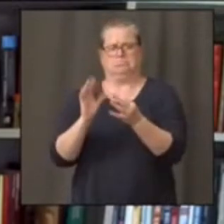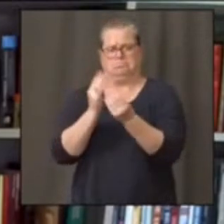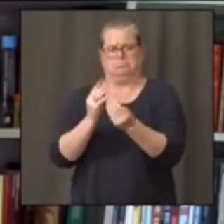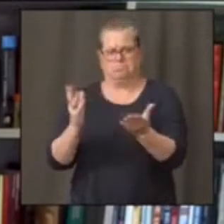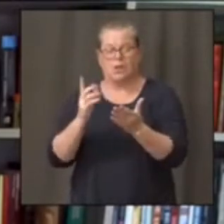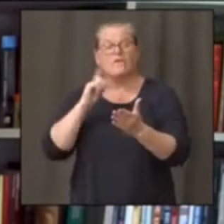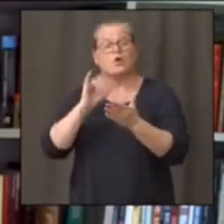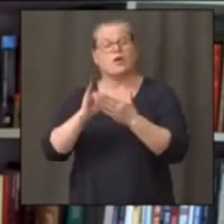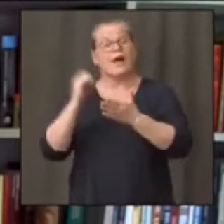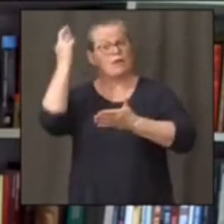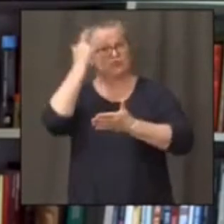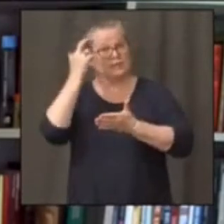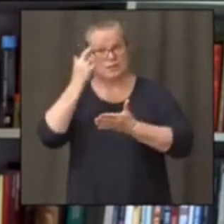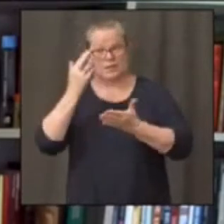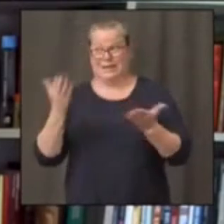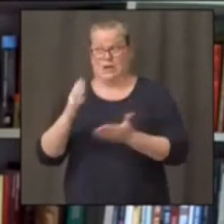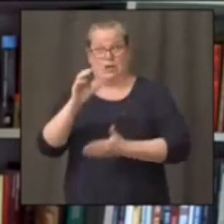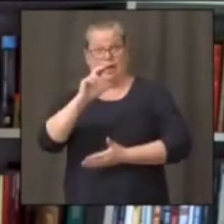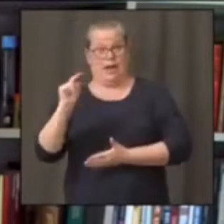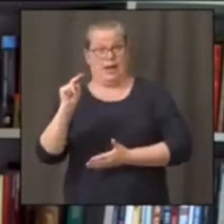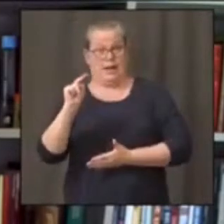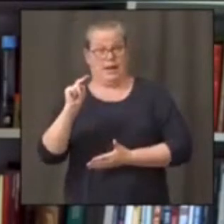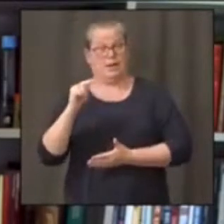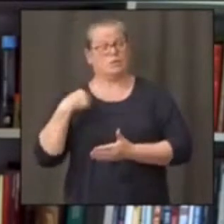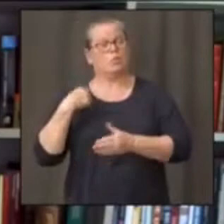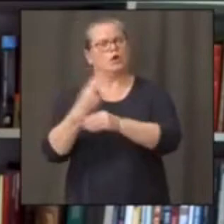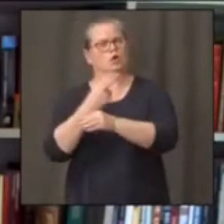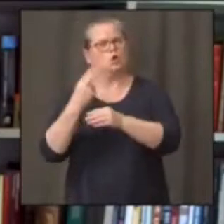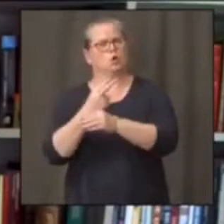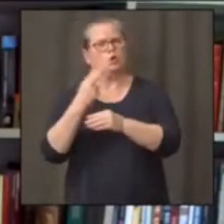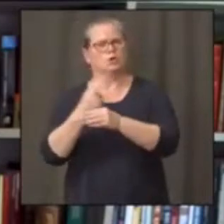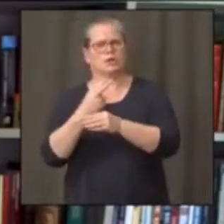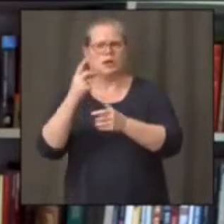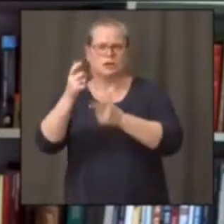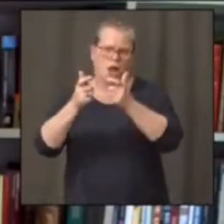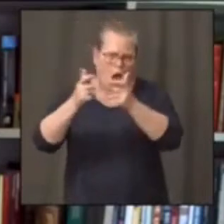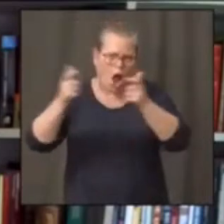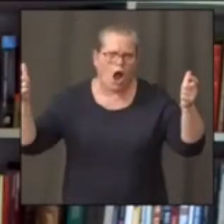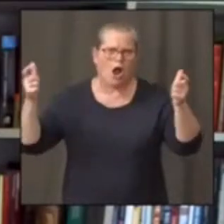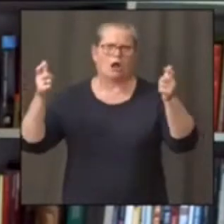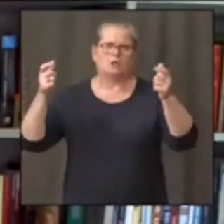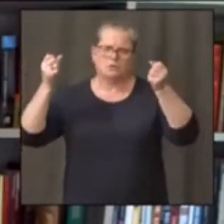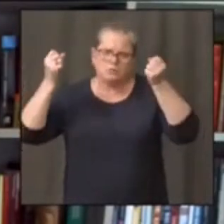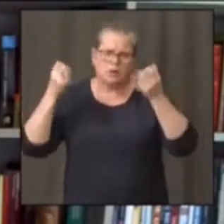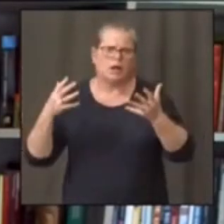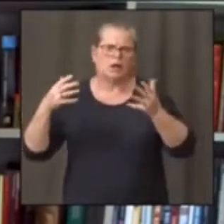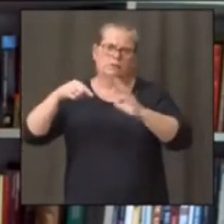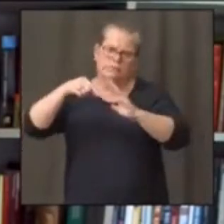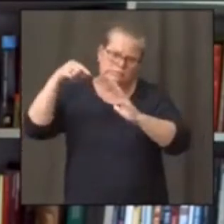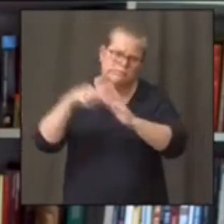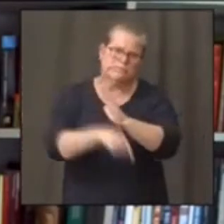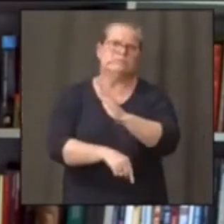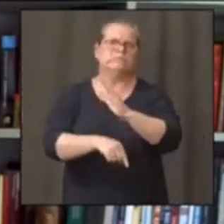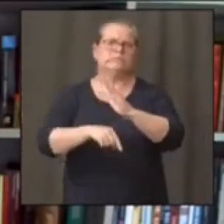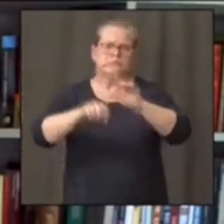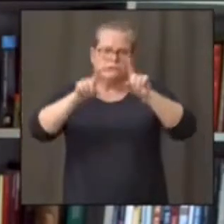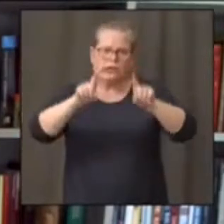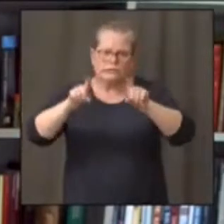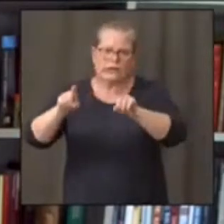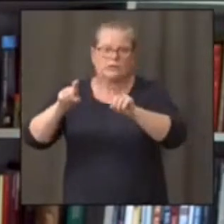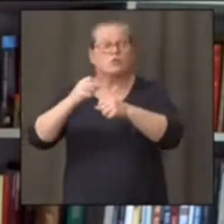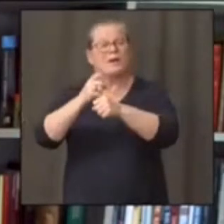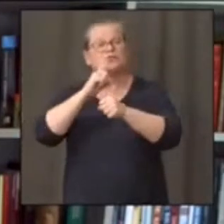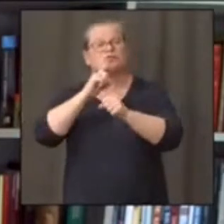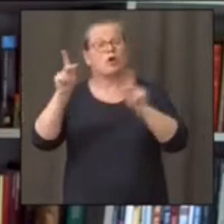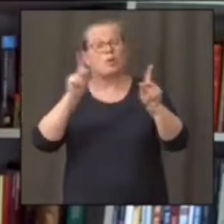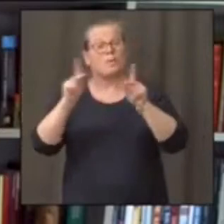is using large-scale, intense testing to keep down transmission, we are going to have false positives. And that's